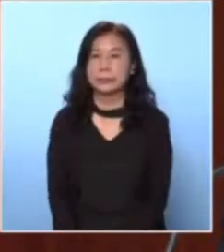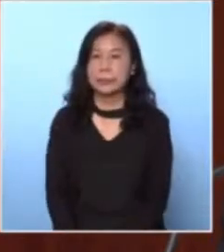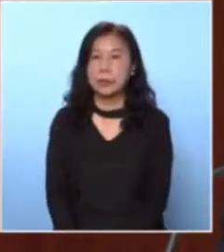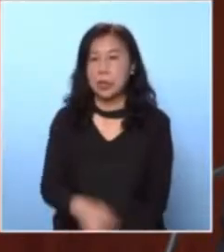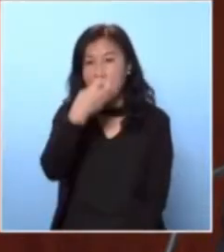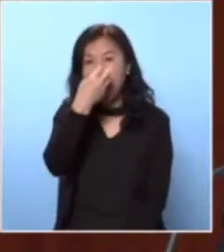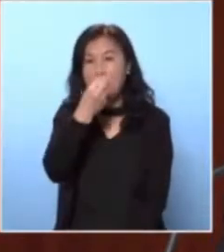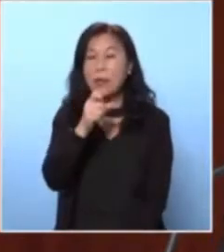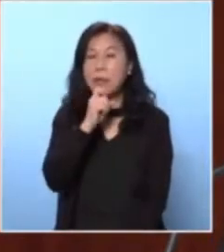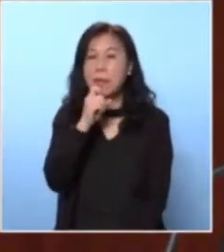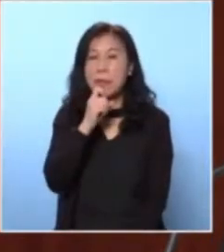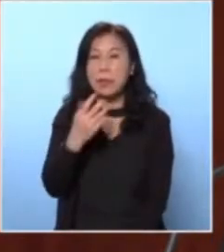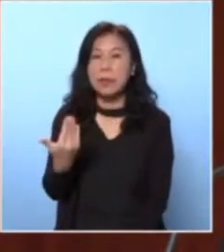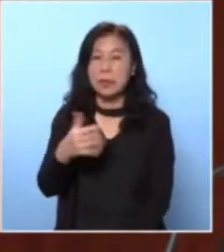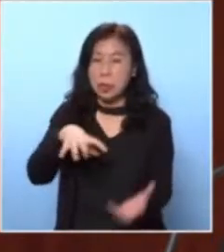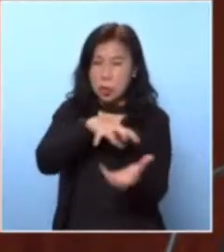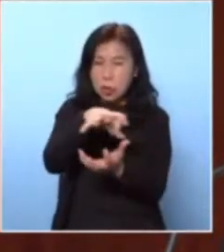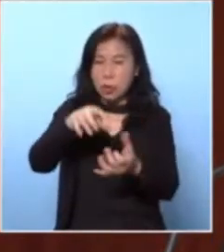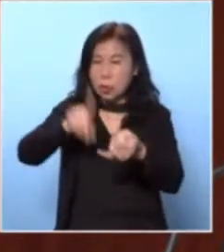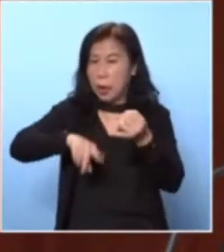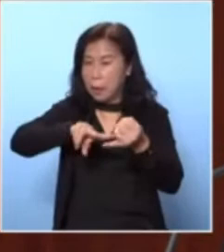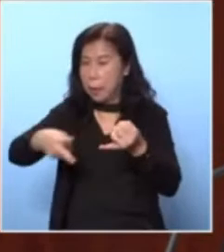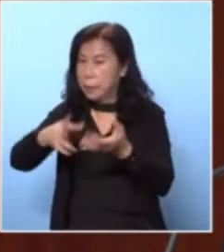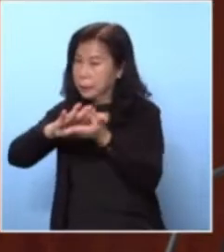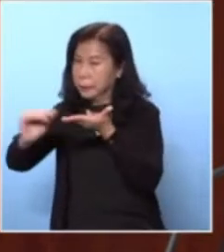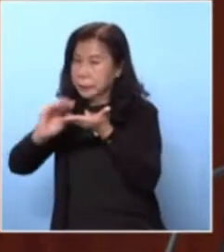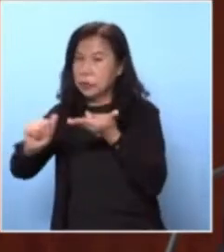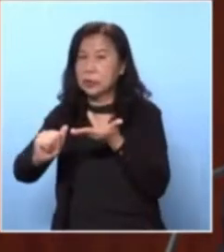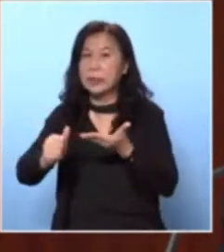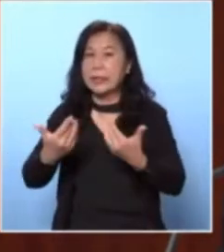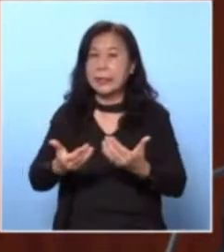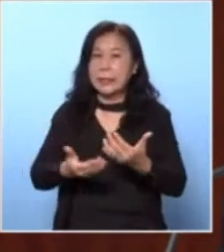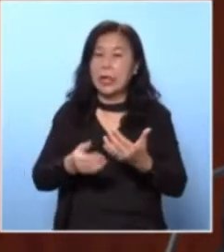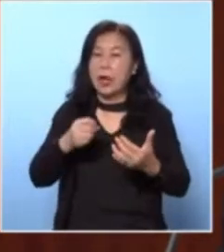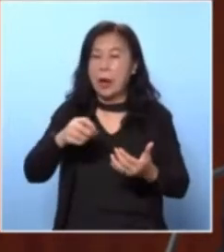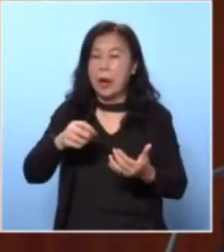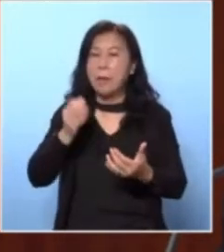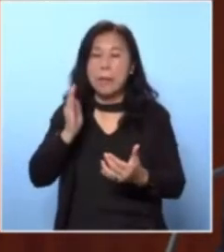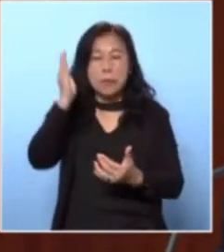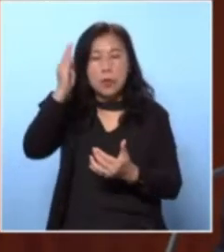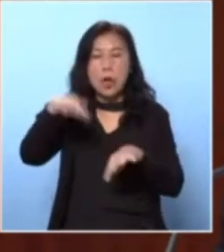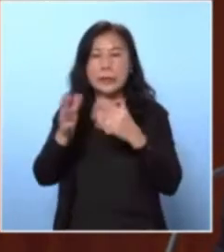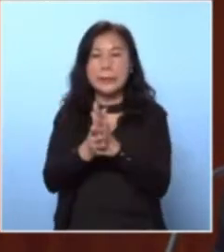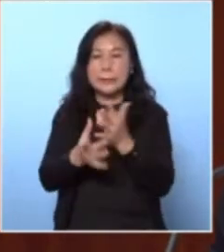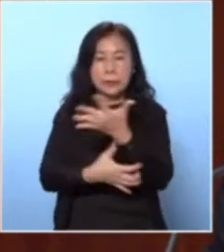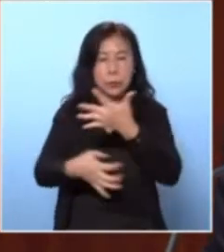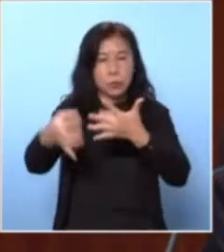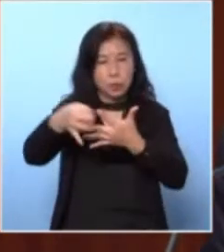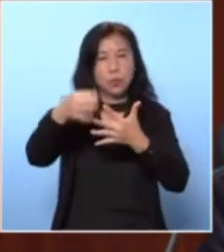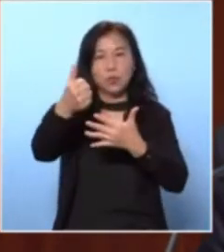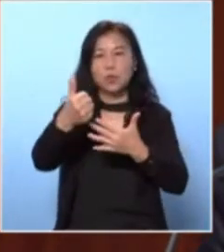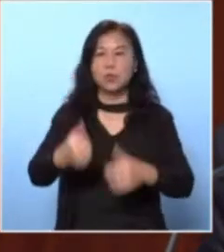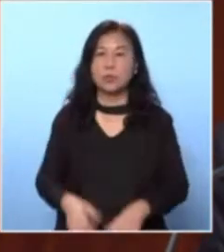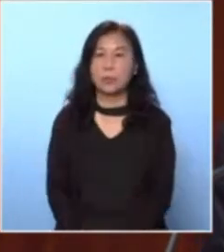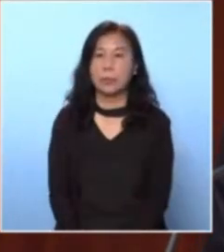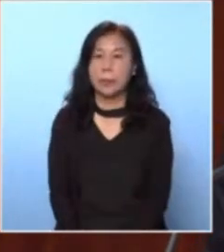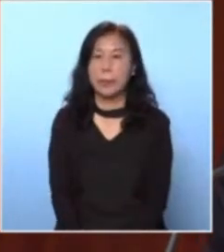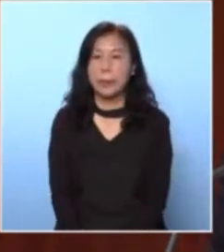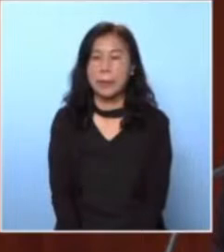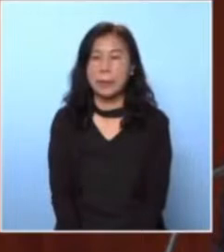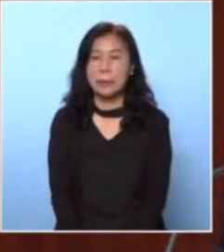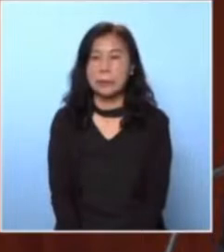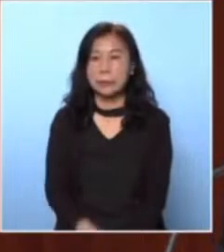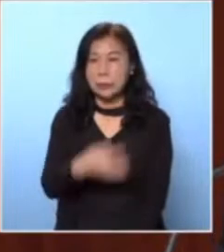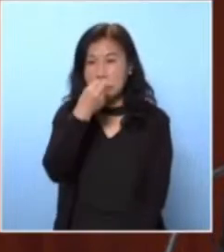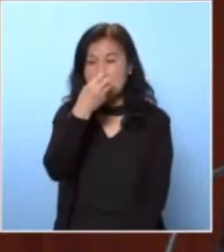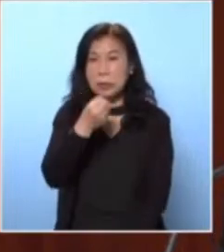the one country principle is upheld, the greater the strength of two systems. We have emerged from social disorder and the pandemic, and is now advancing from